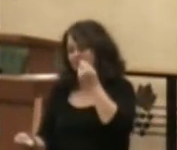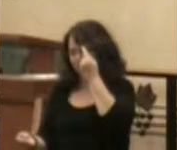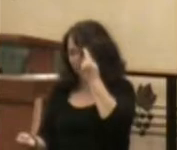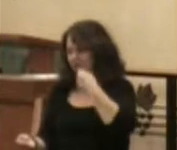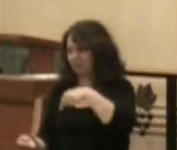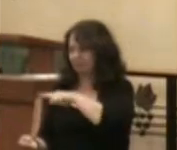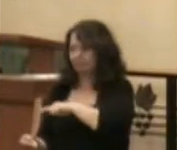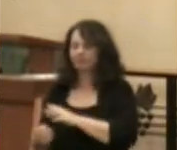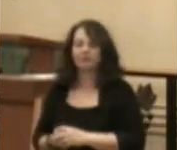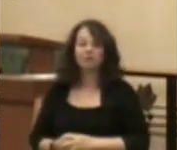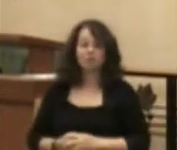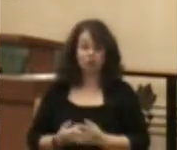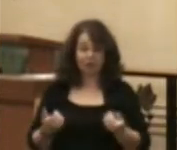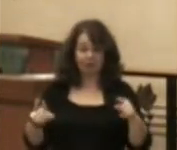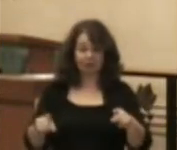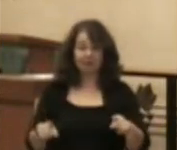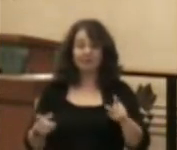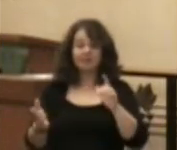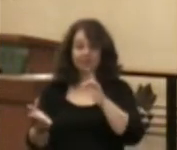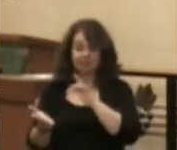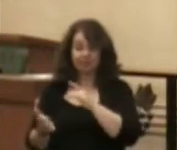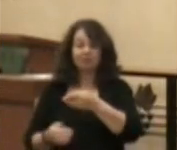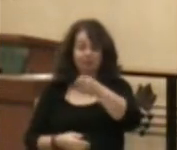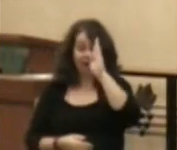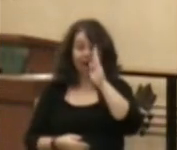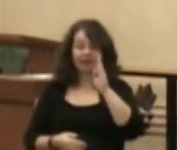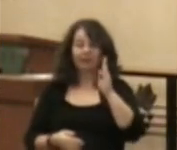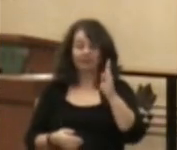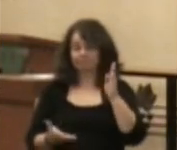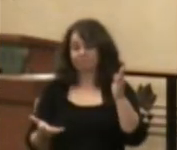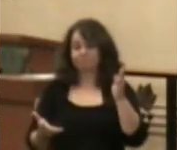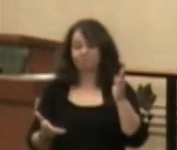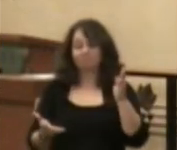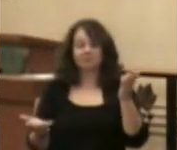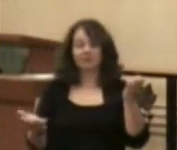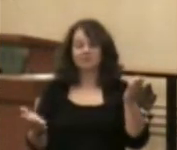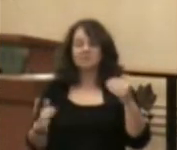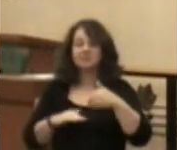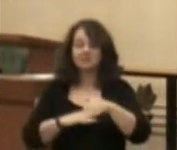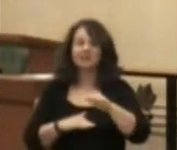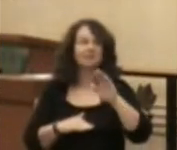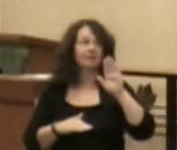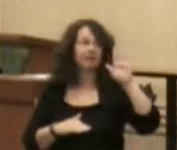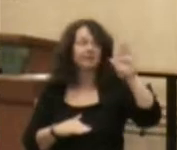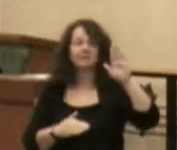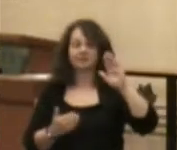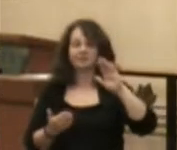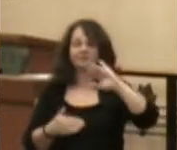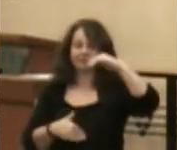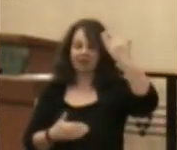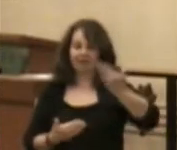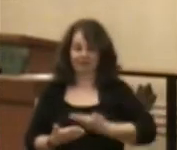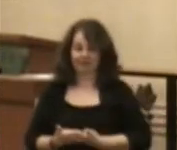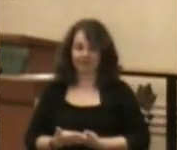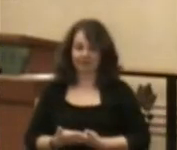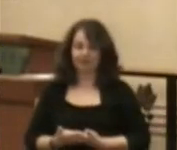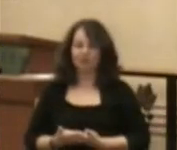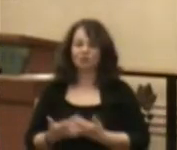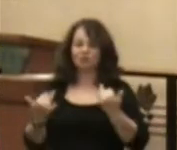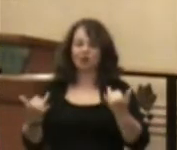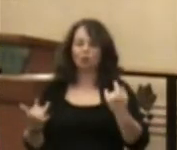son, so that his people might live and have life abundant.